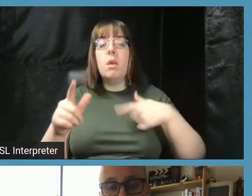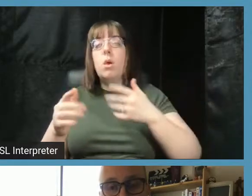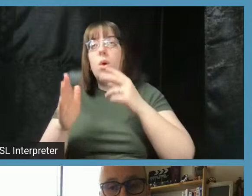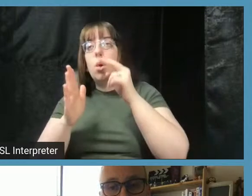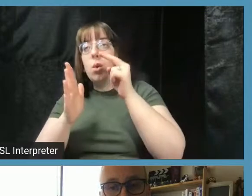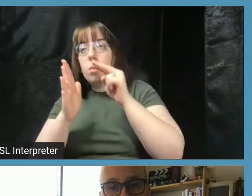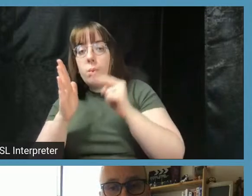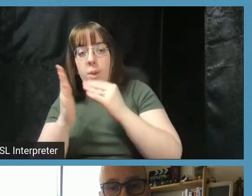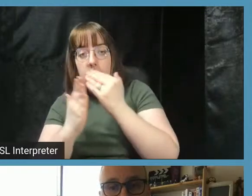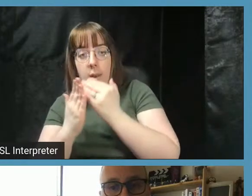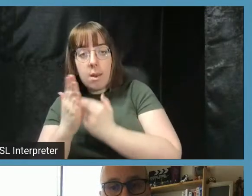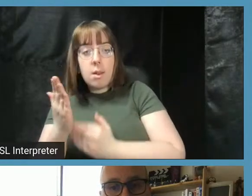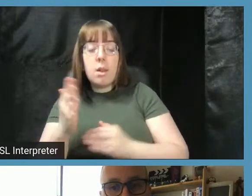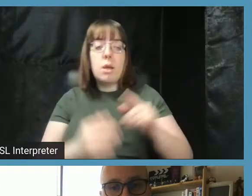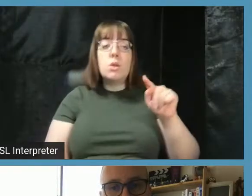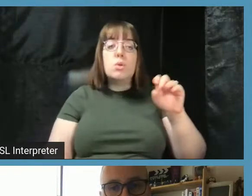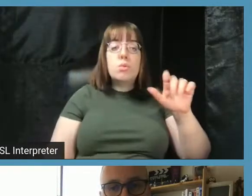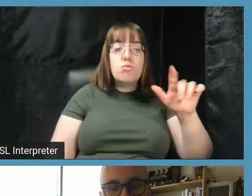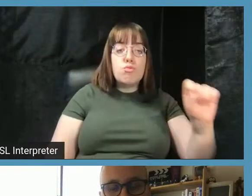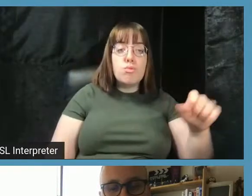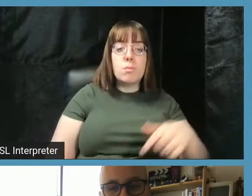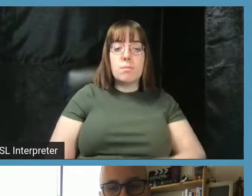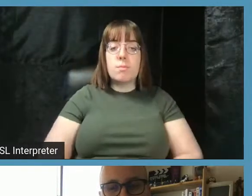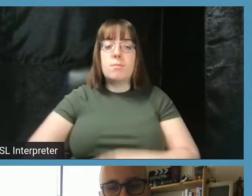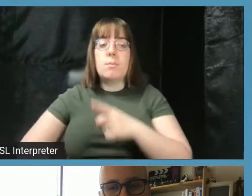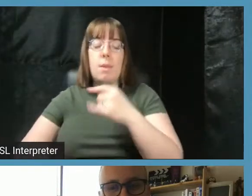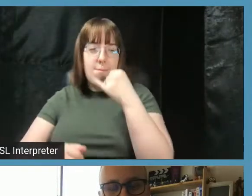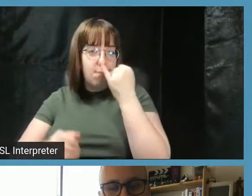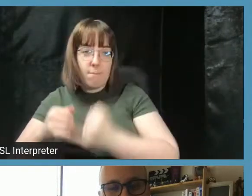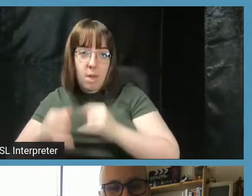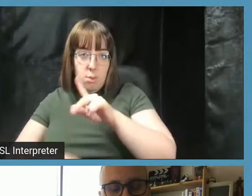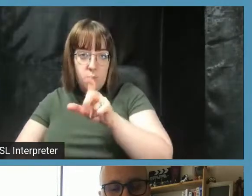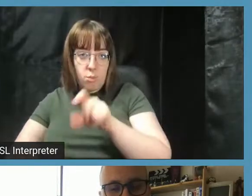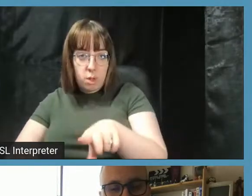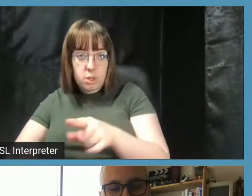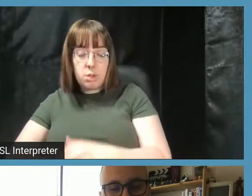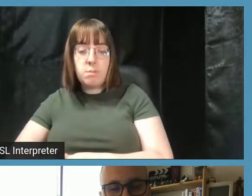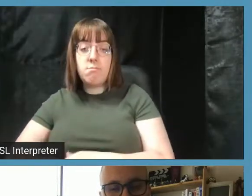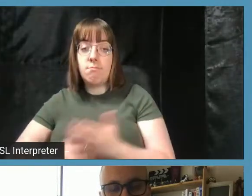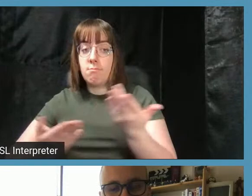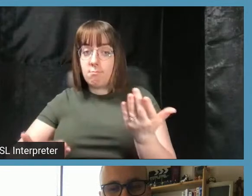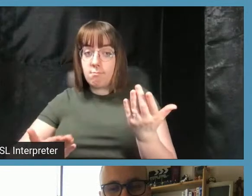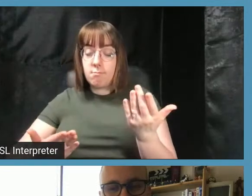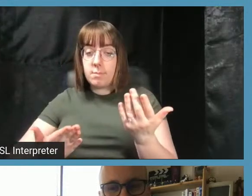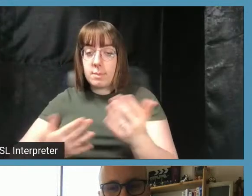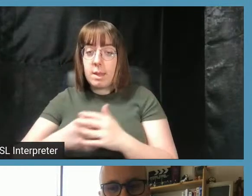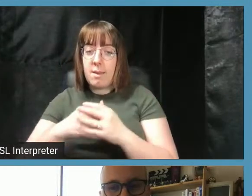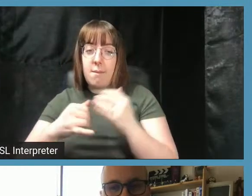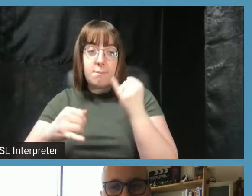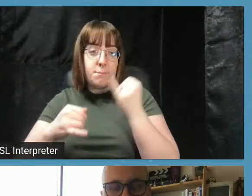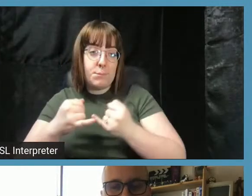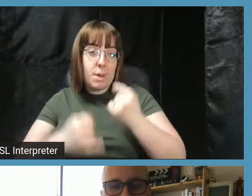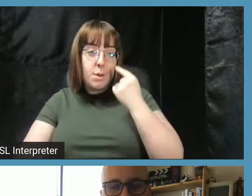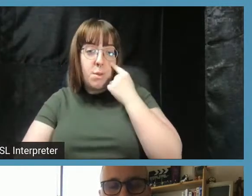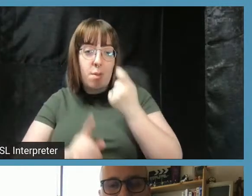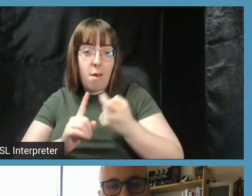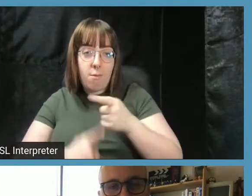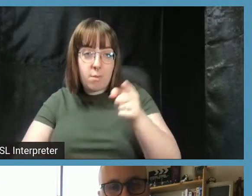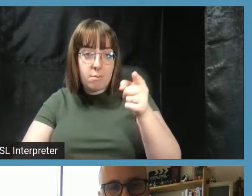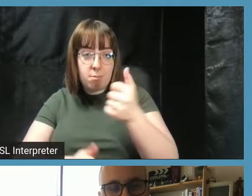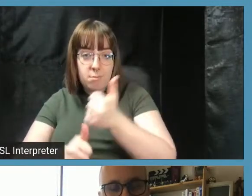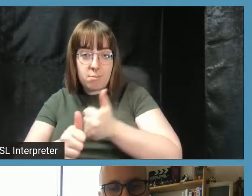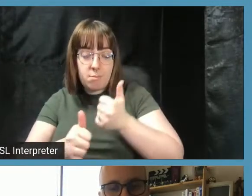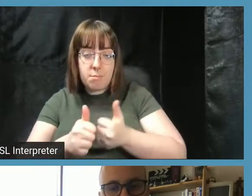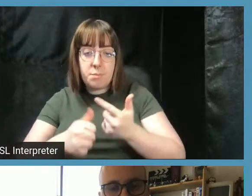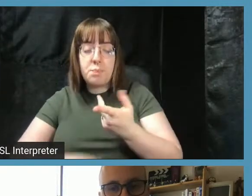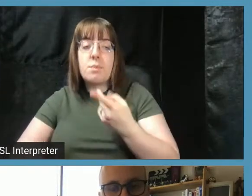can access. Thank you. Okay, this will be our final question, and it's basically, I think, also a final thought from each of you. What